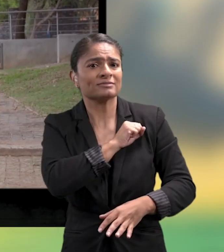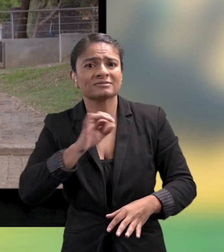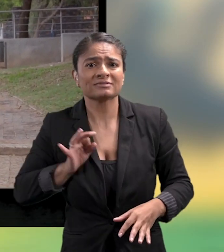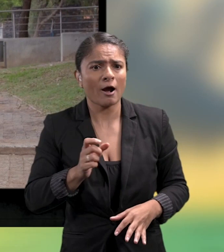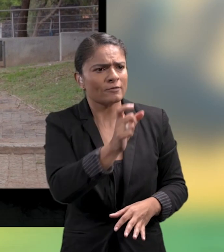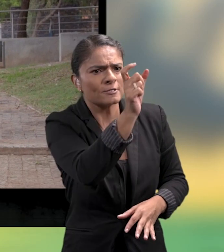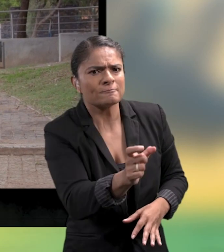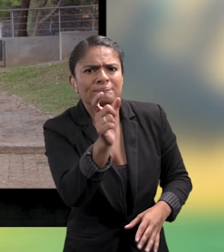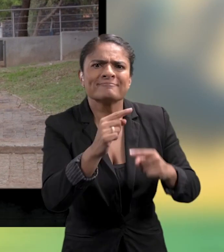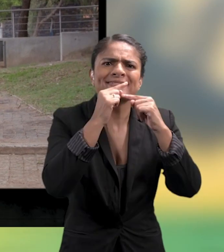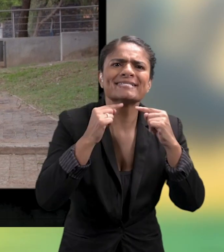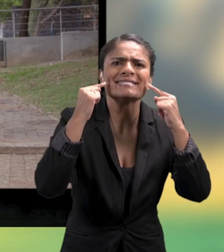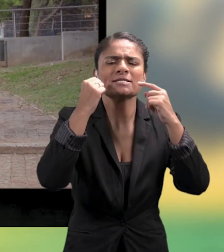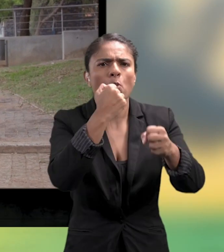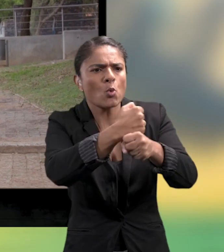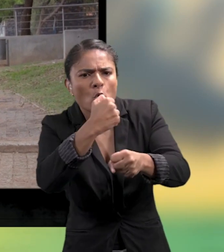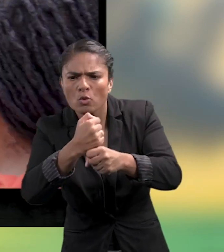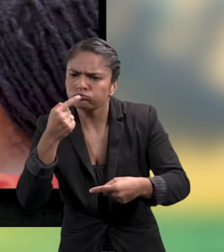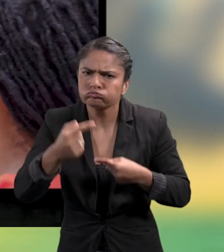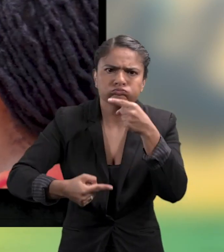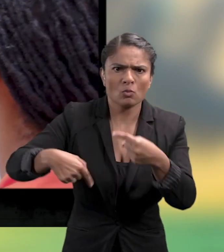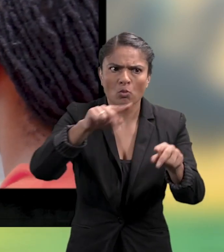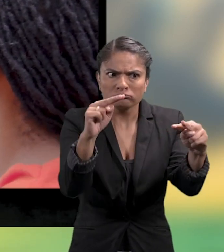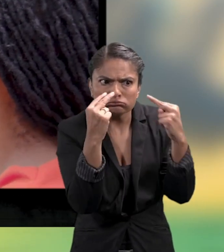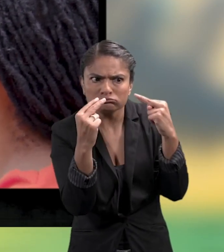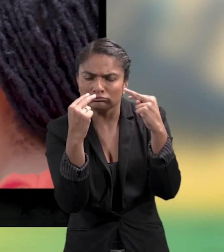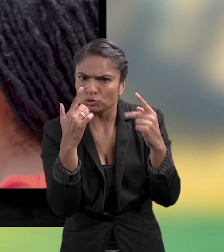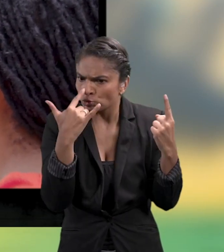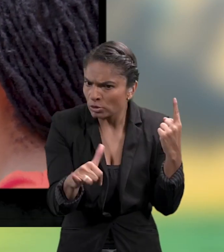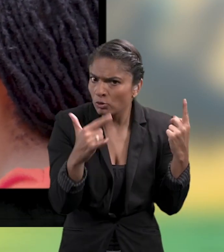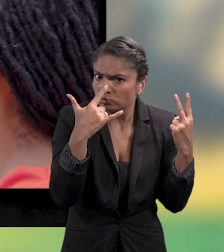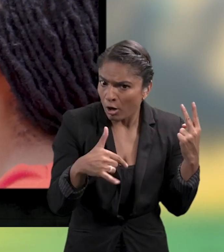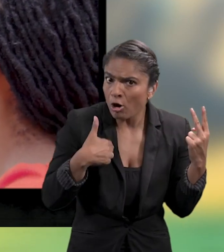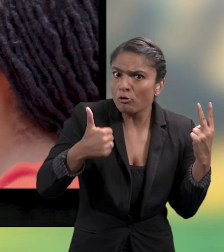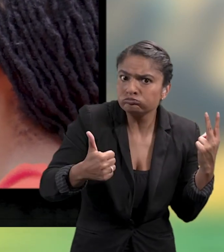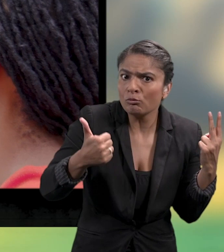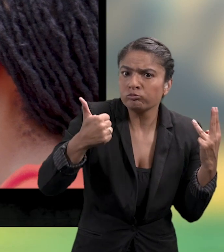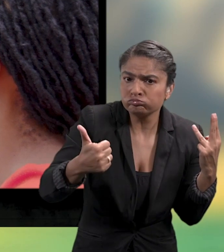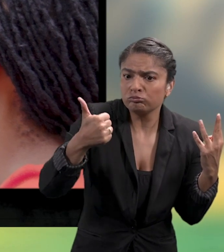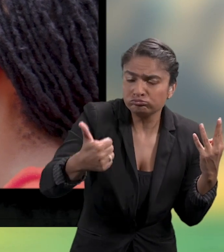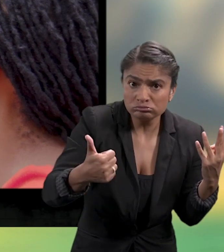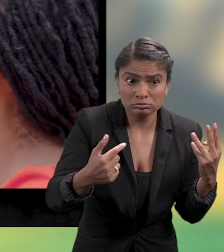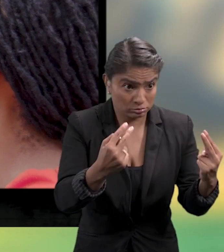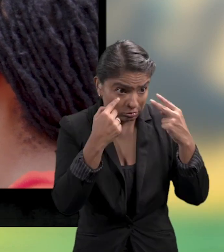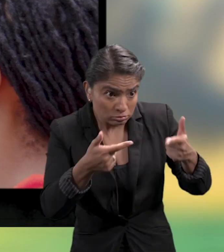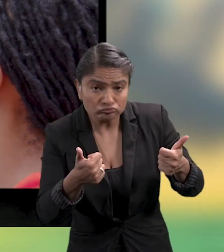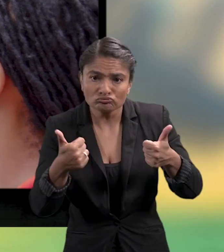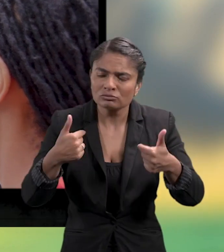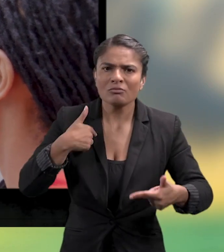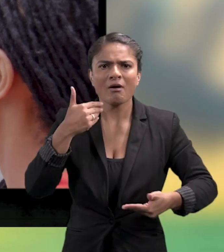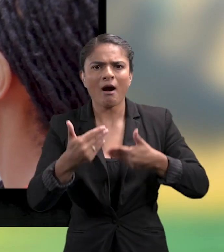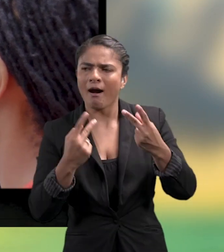also, they reach out, they check on me constantly. Ba checka gore e ke right